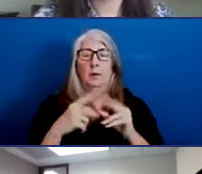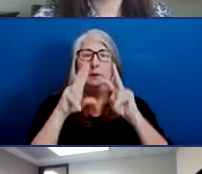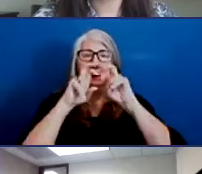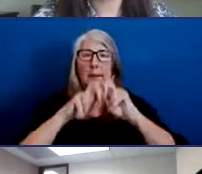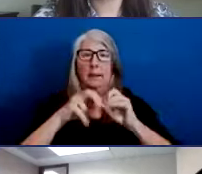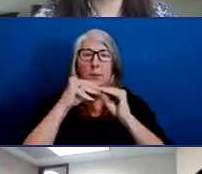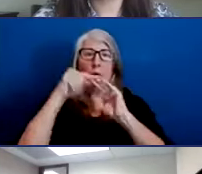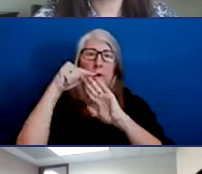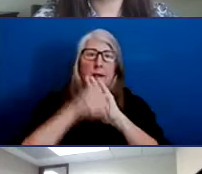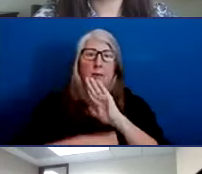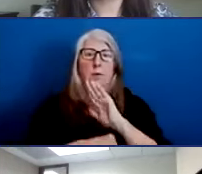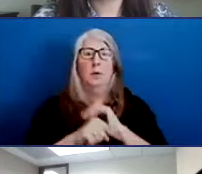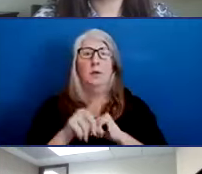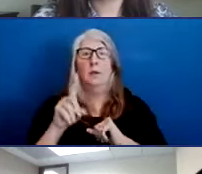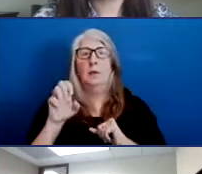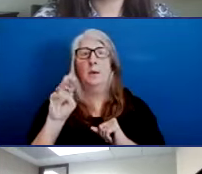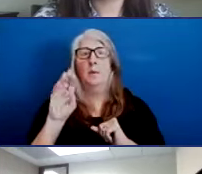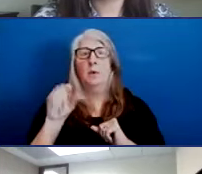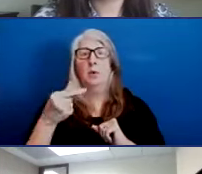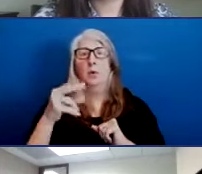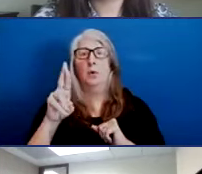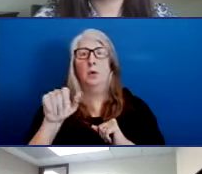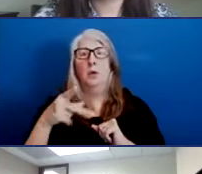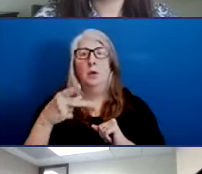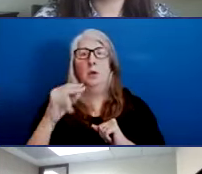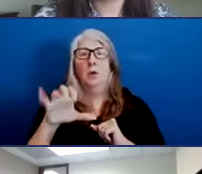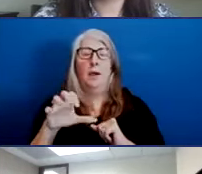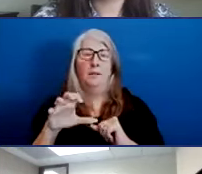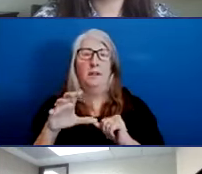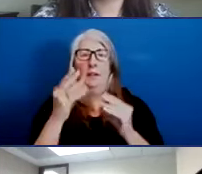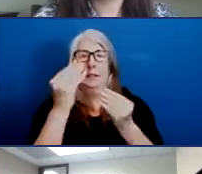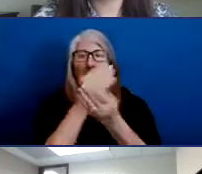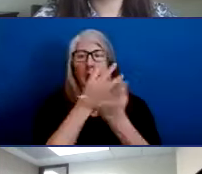into demographic data that's available. So looking at,